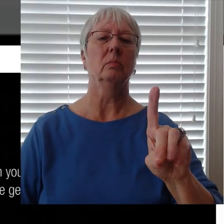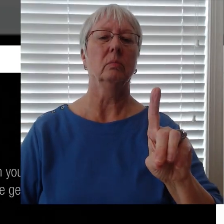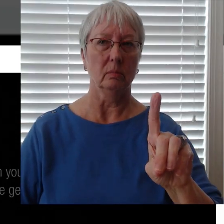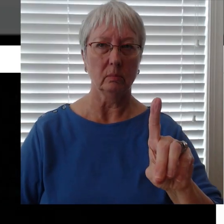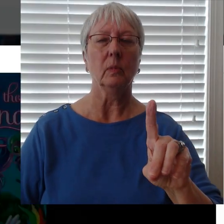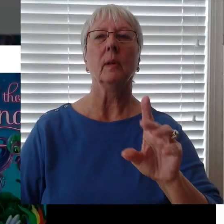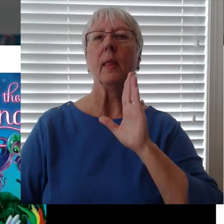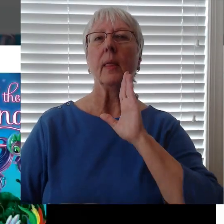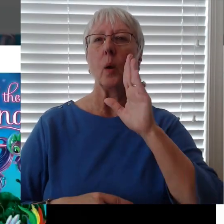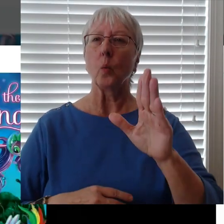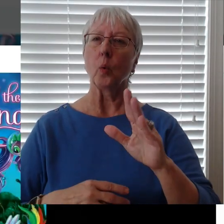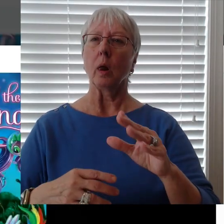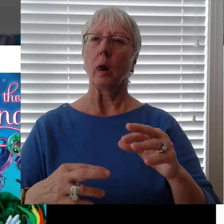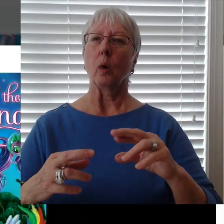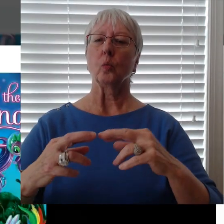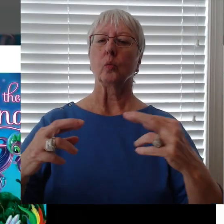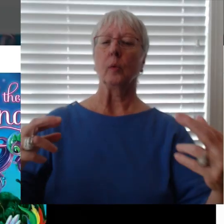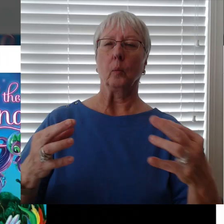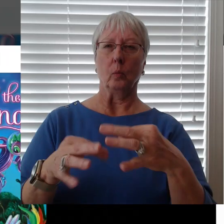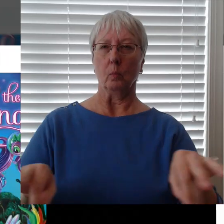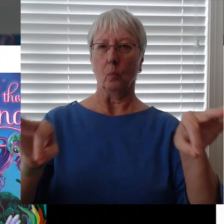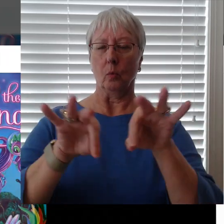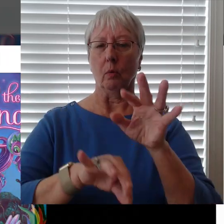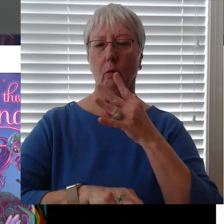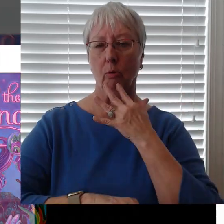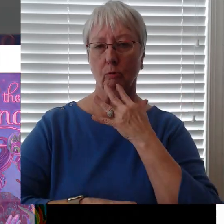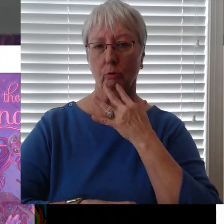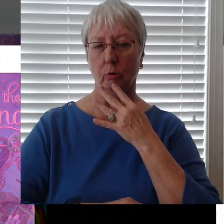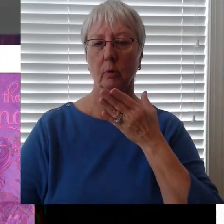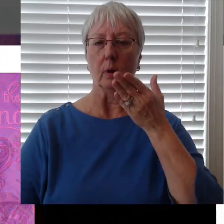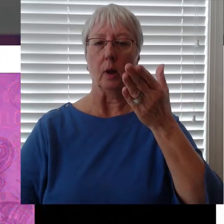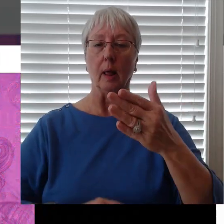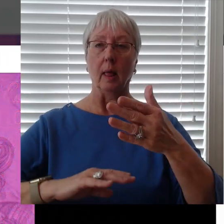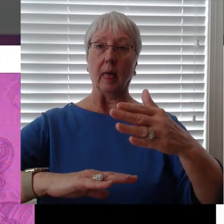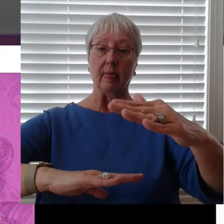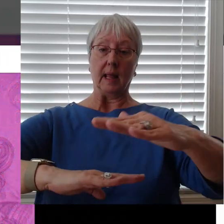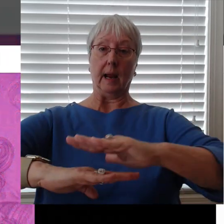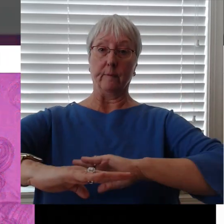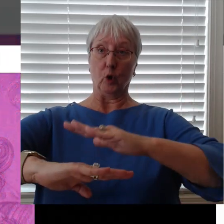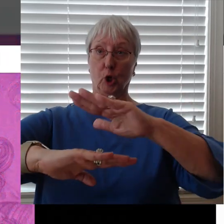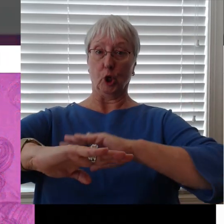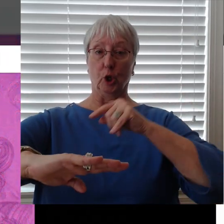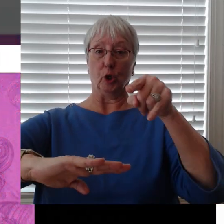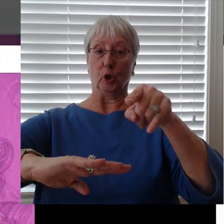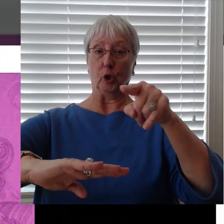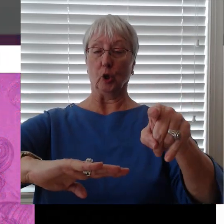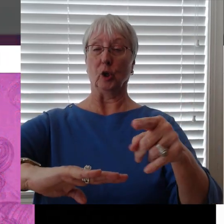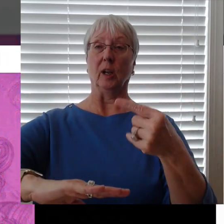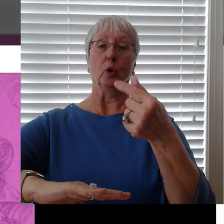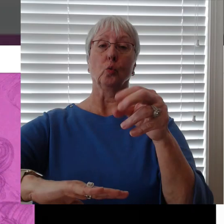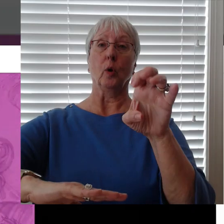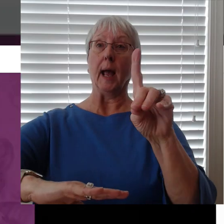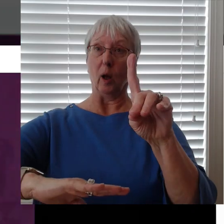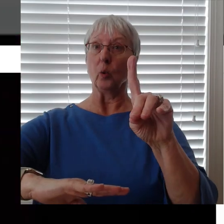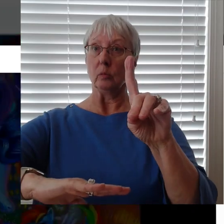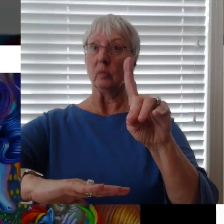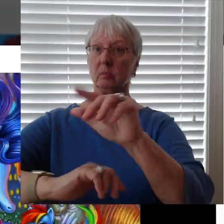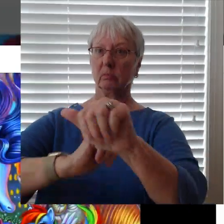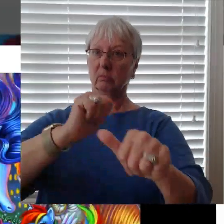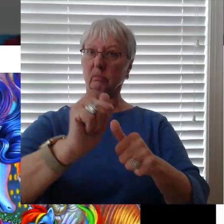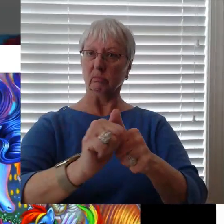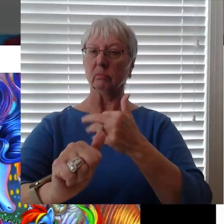vibrancy. On the cover, the ground color, in this case the pastel paper, is a vibrant fuchsia.